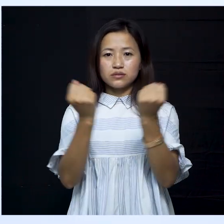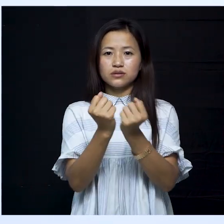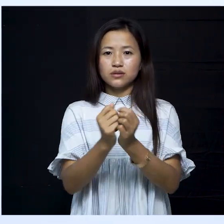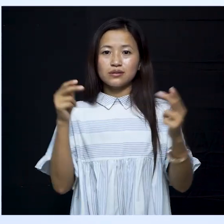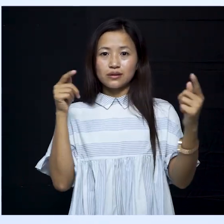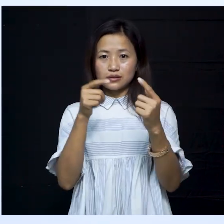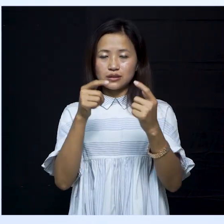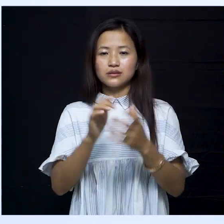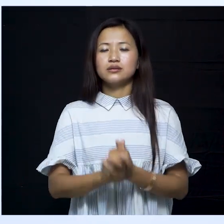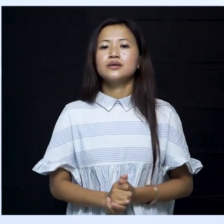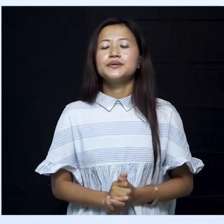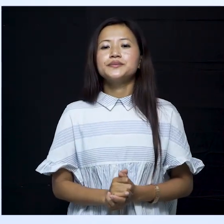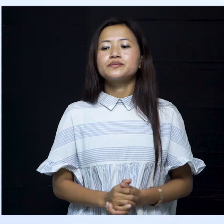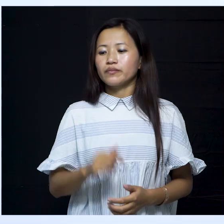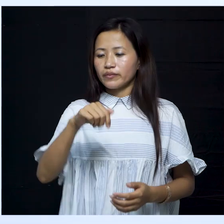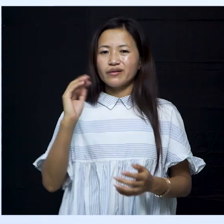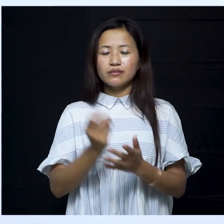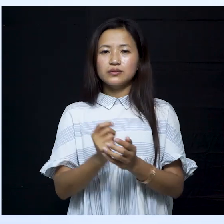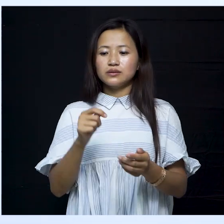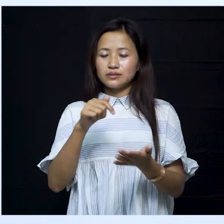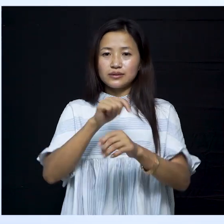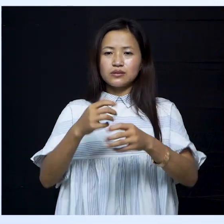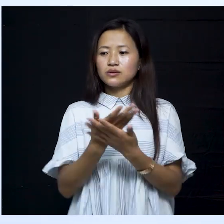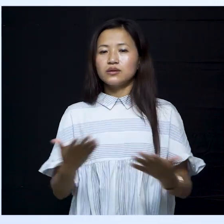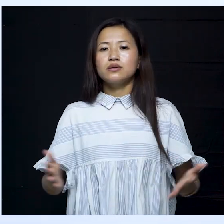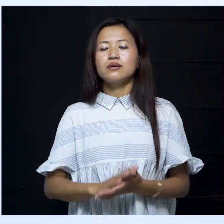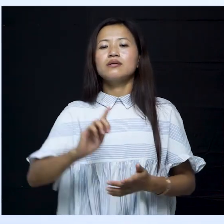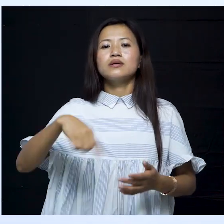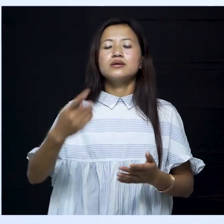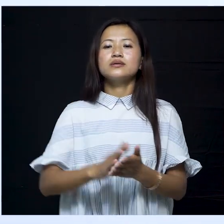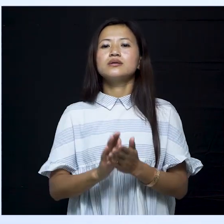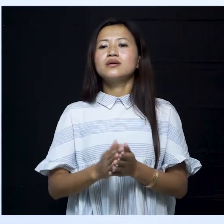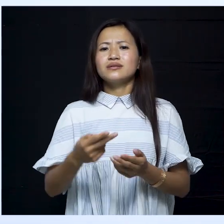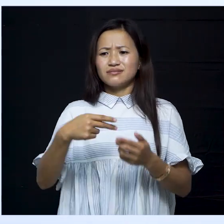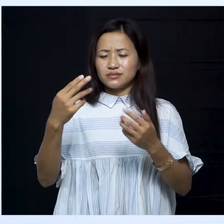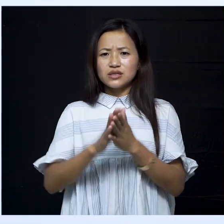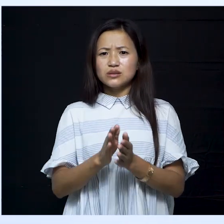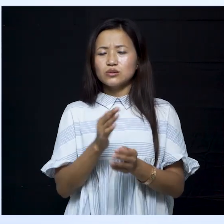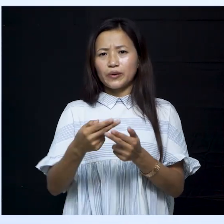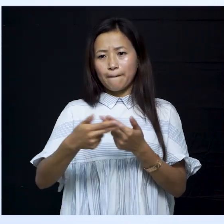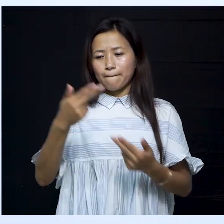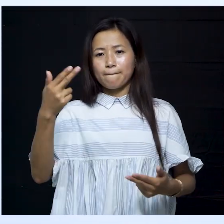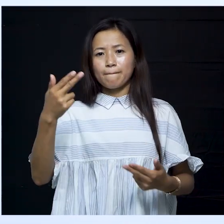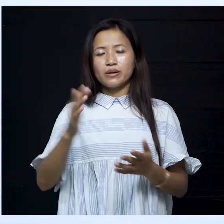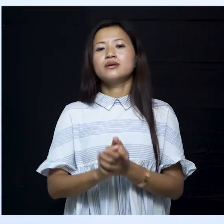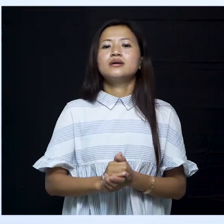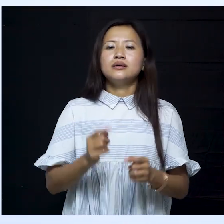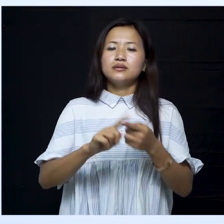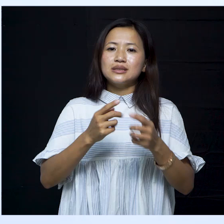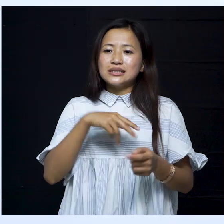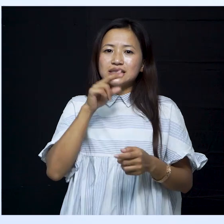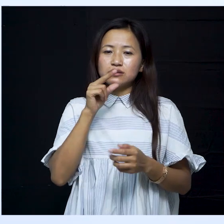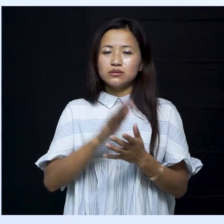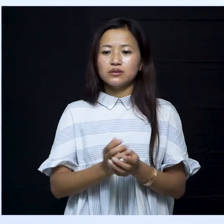this social context? This is something that we are going to refer to again later on in the essay. The social context is comprised of the